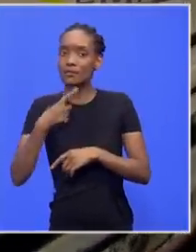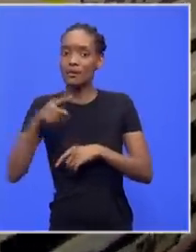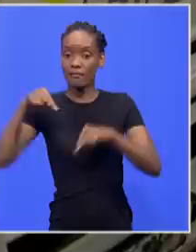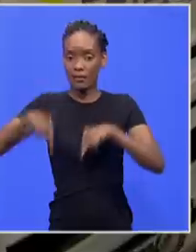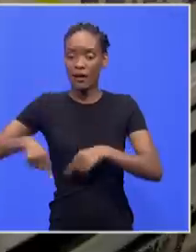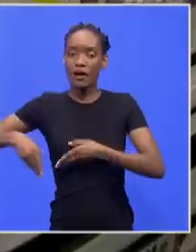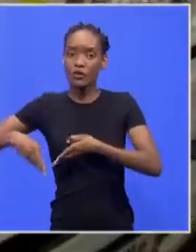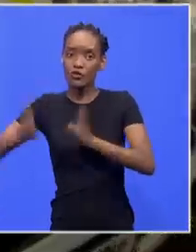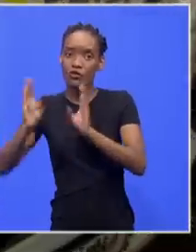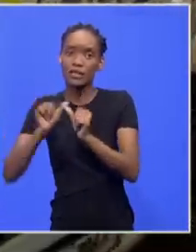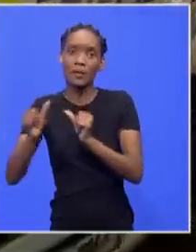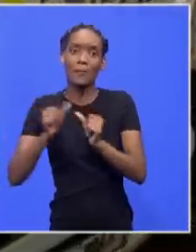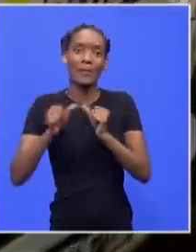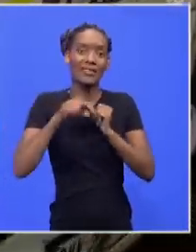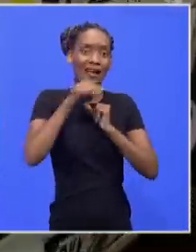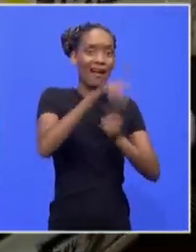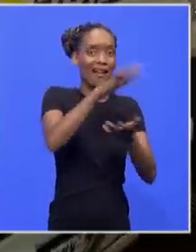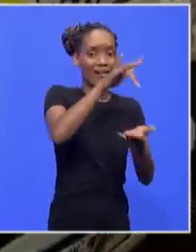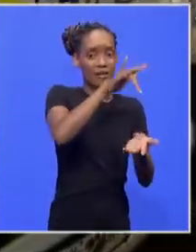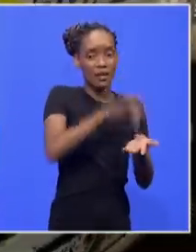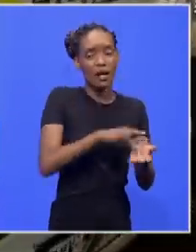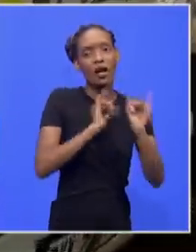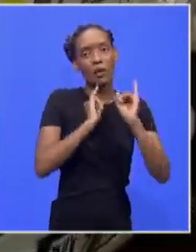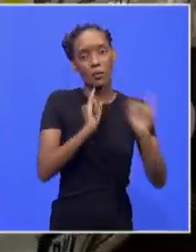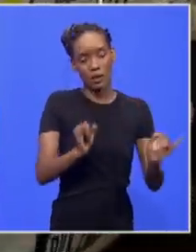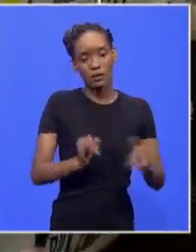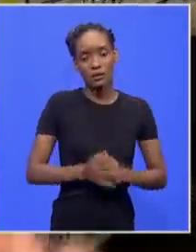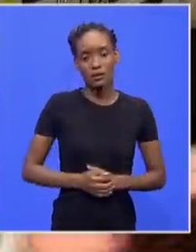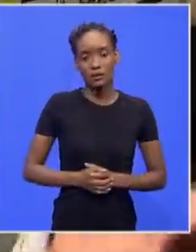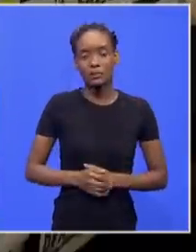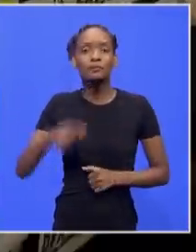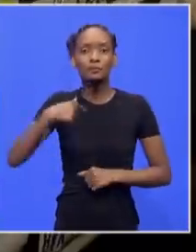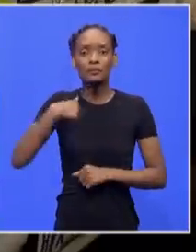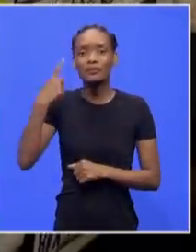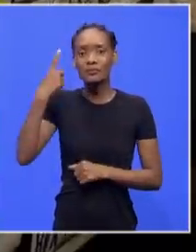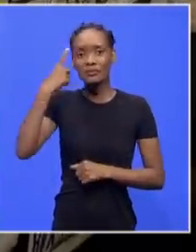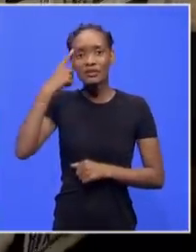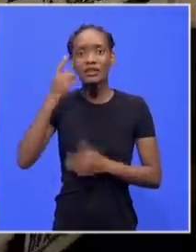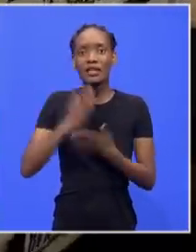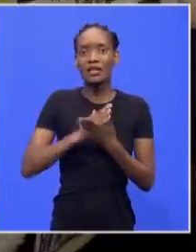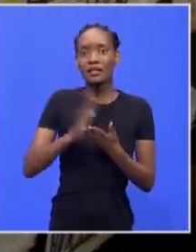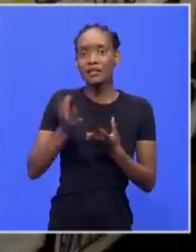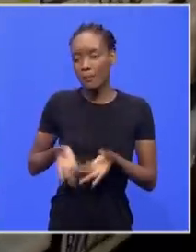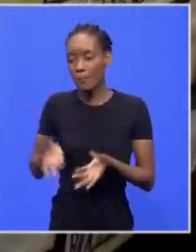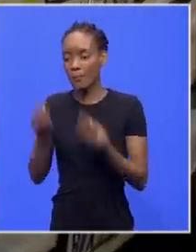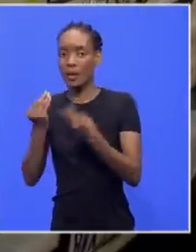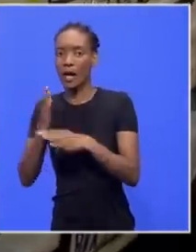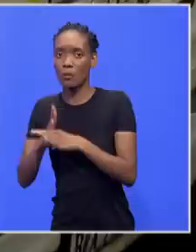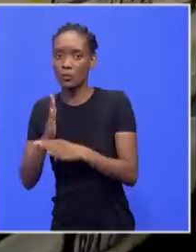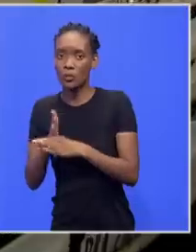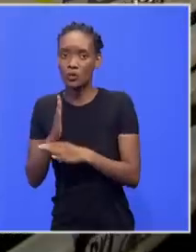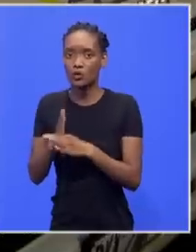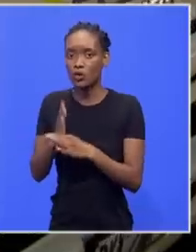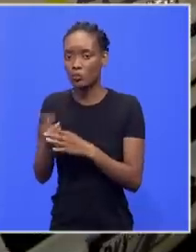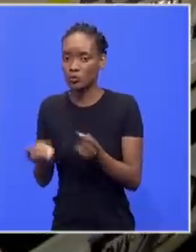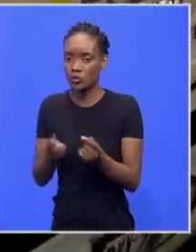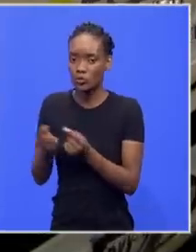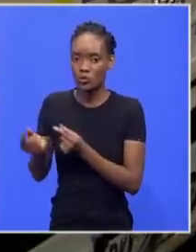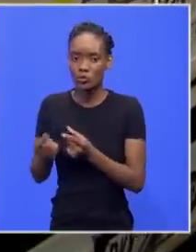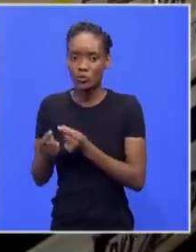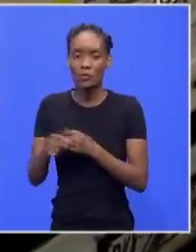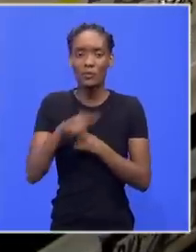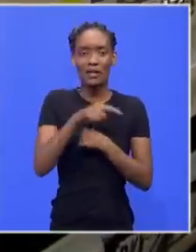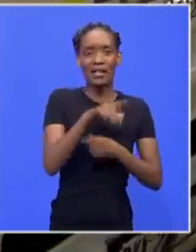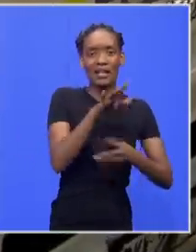being in Lindela. I also think they have, some of them did find some little odd jobs to do, and in Lindela it's not possible because Lindela is too far away